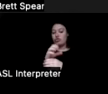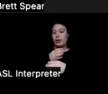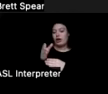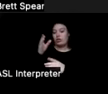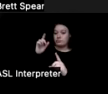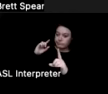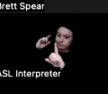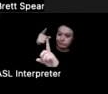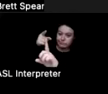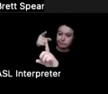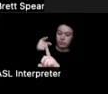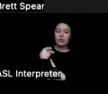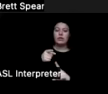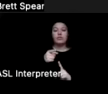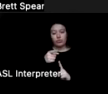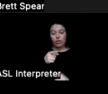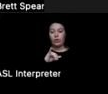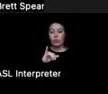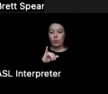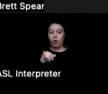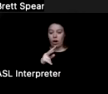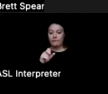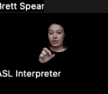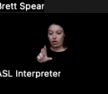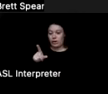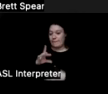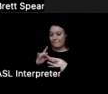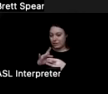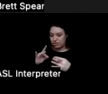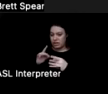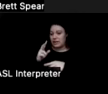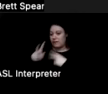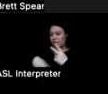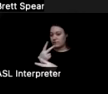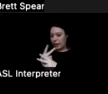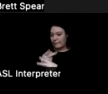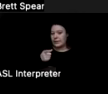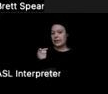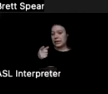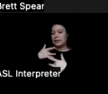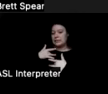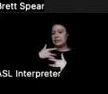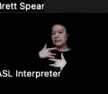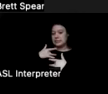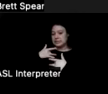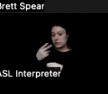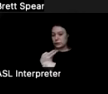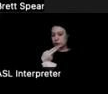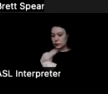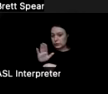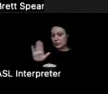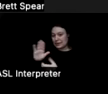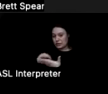sort of a streamlined version that he does with his students. There are many different versions, varieties that you can